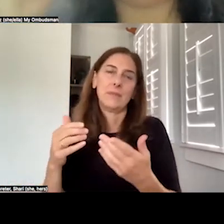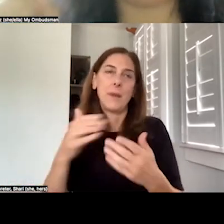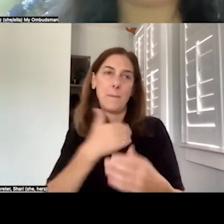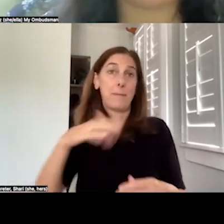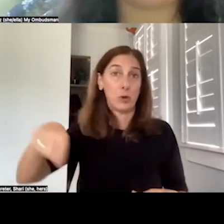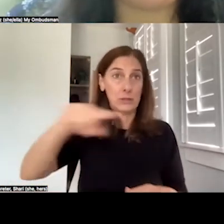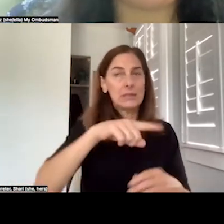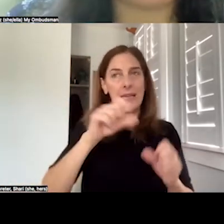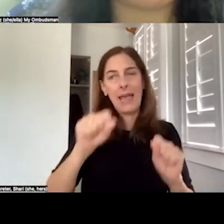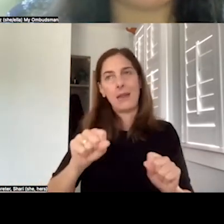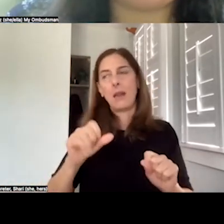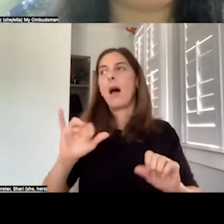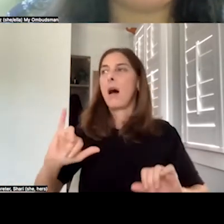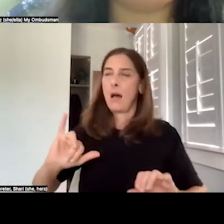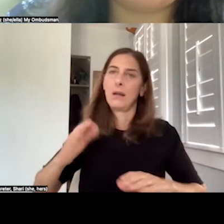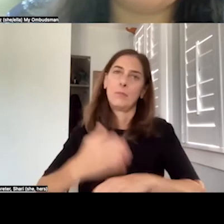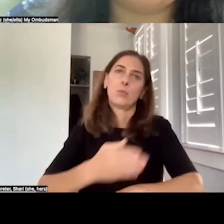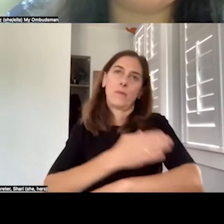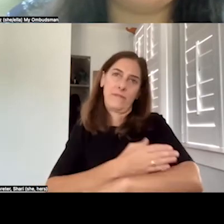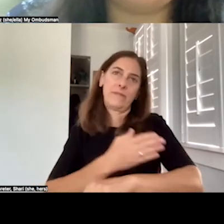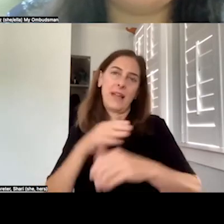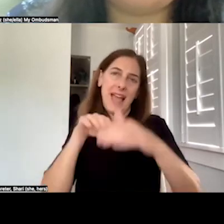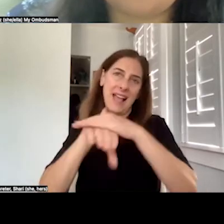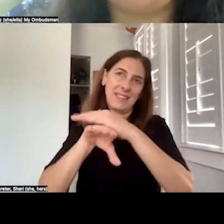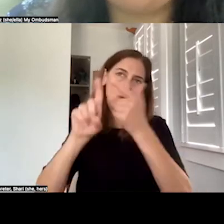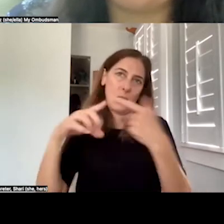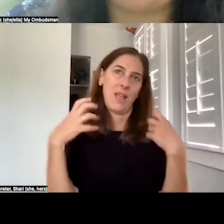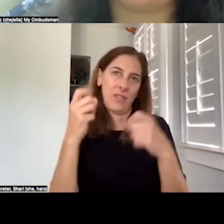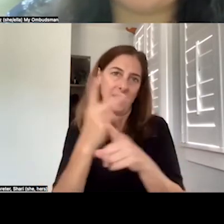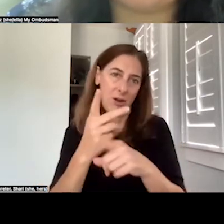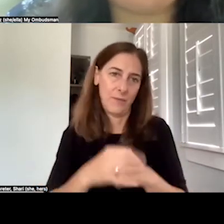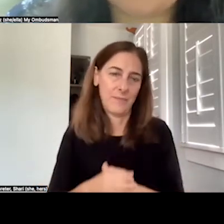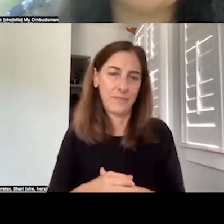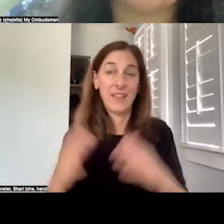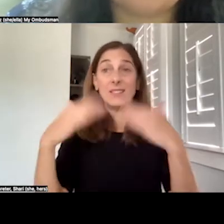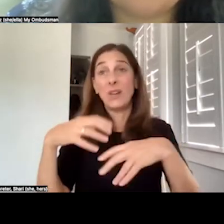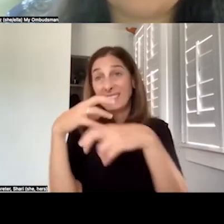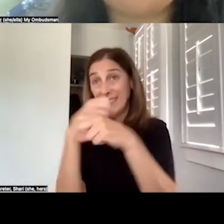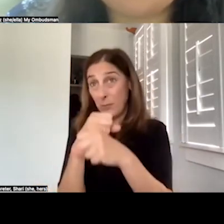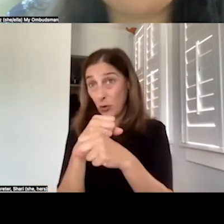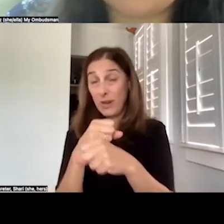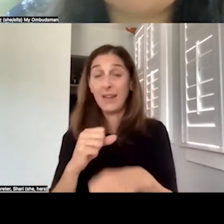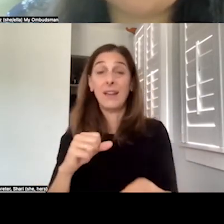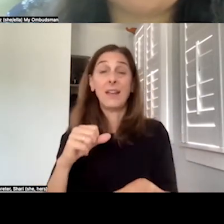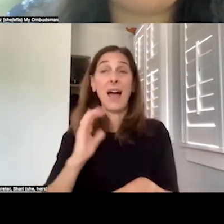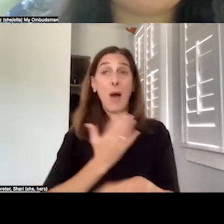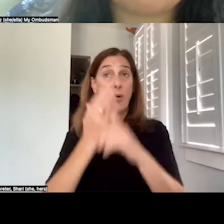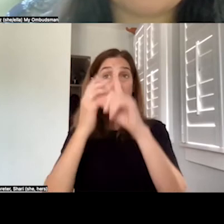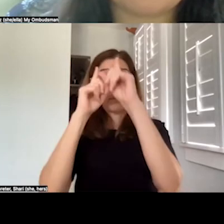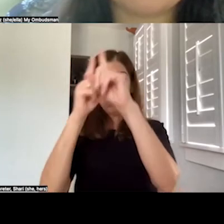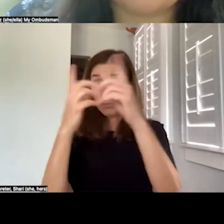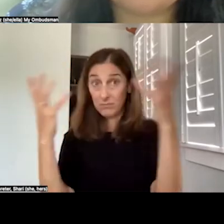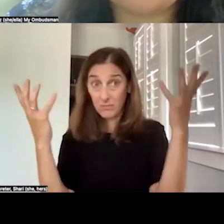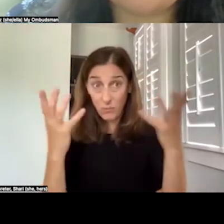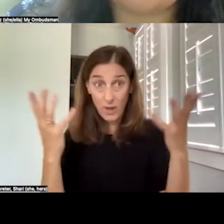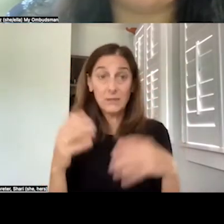So in summary, our goal as my ombudsman is to help folks exercise their rights and their benefits as a Mass Health